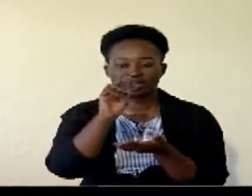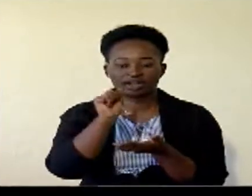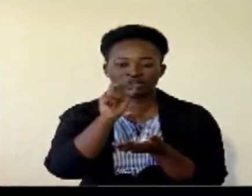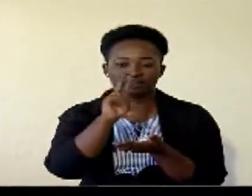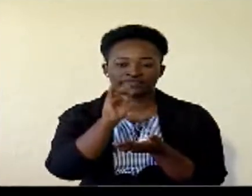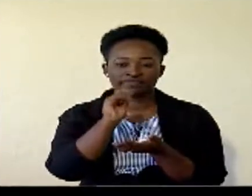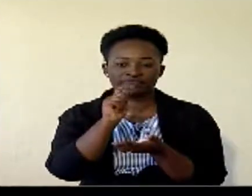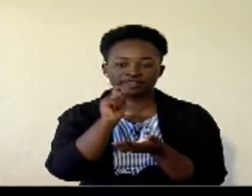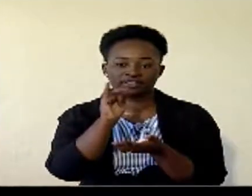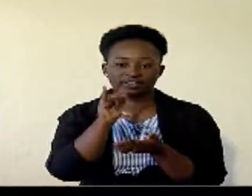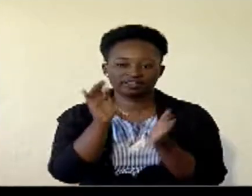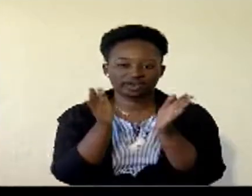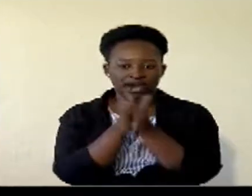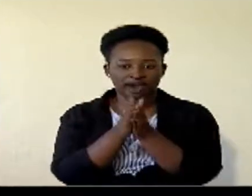make